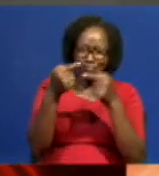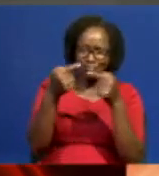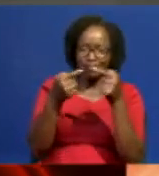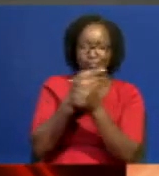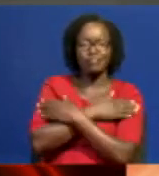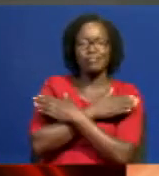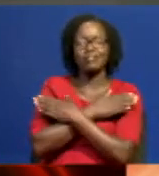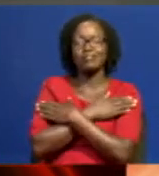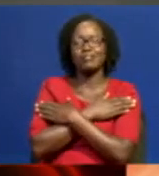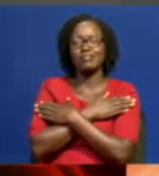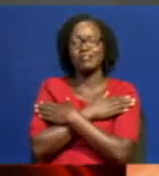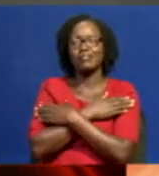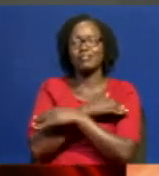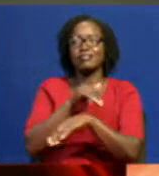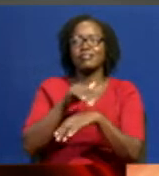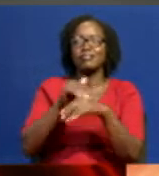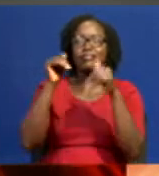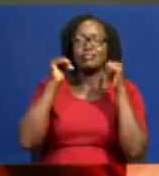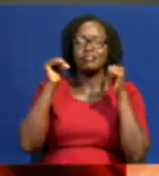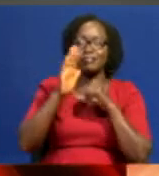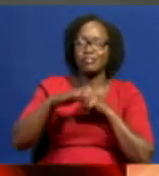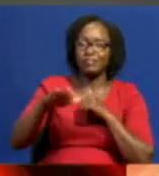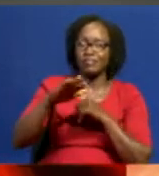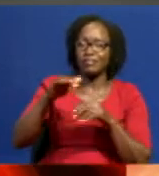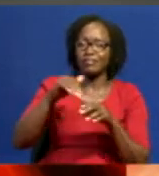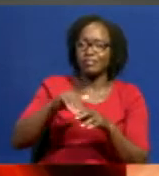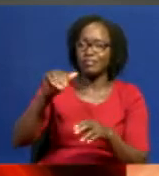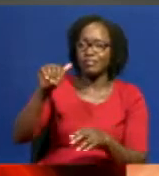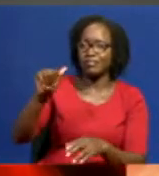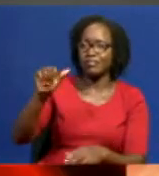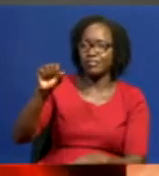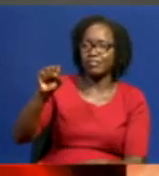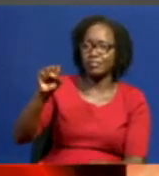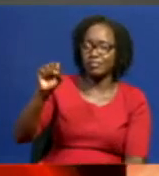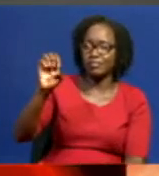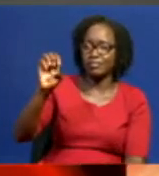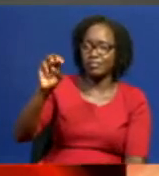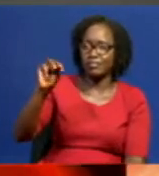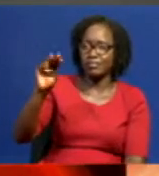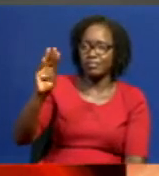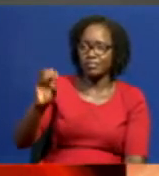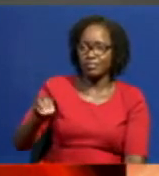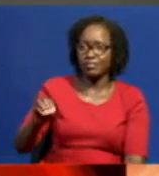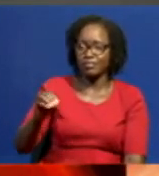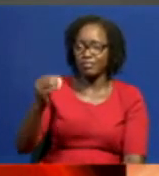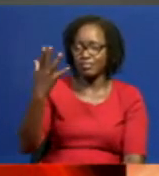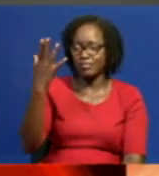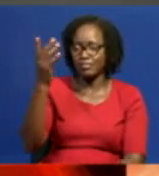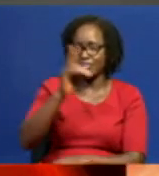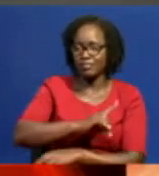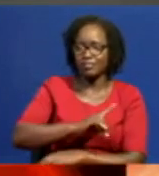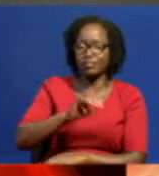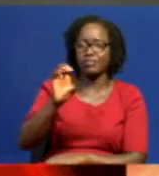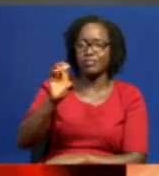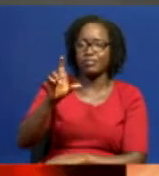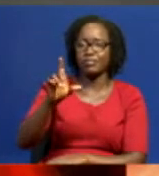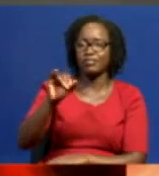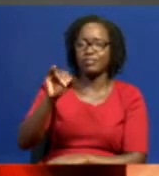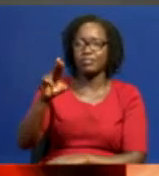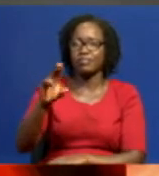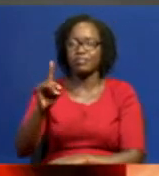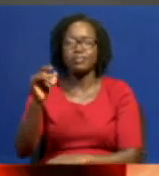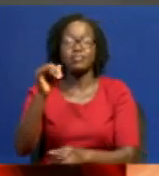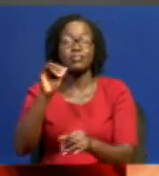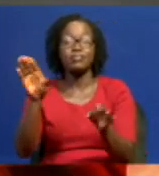friendly match at Nyamira Grounds in Asembo, Siaya County, as the 5-day Eliud Owalo Super Cup came to a